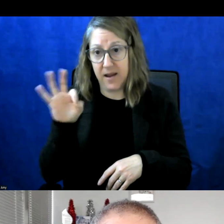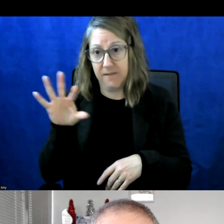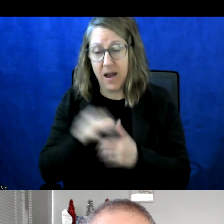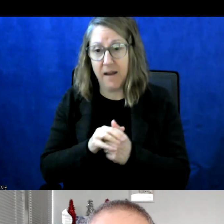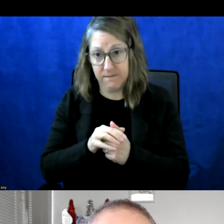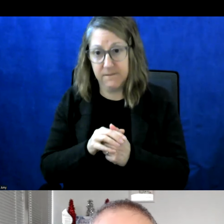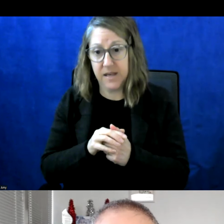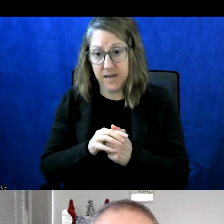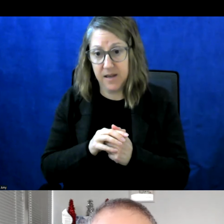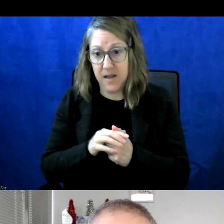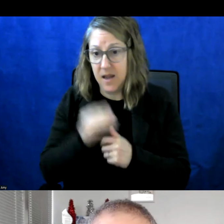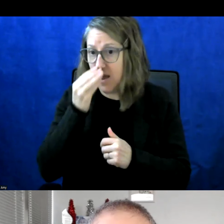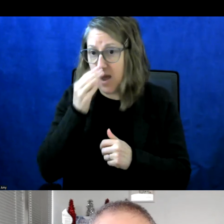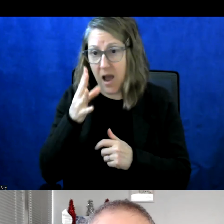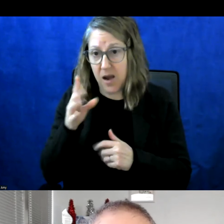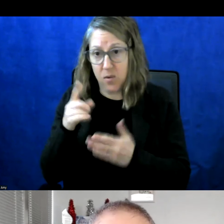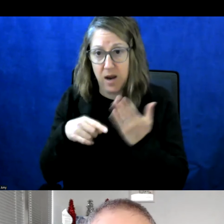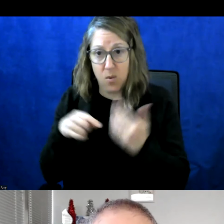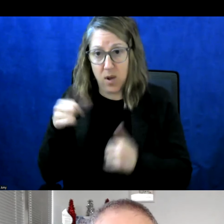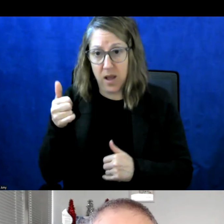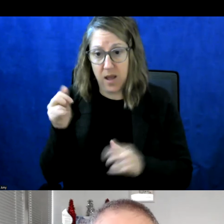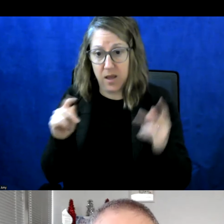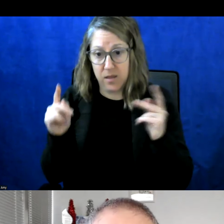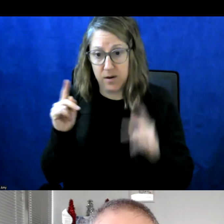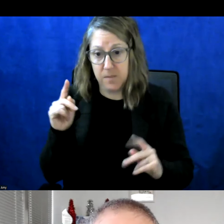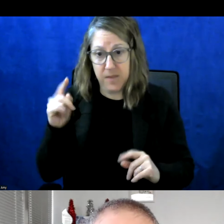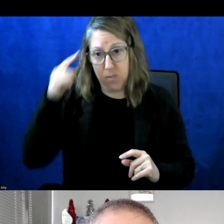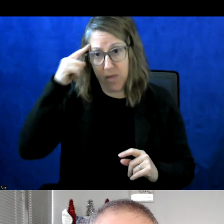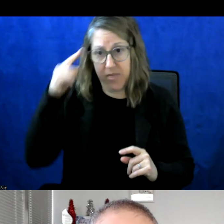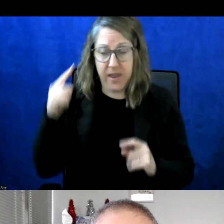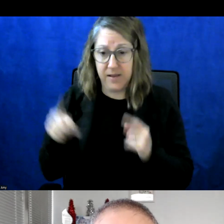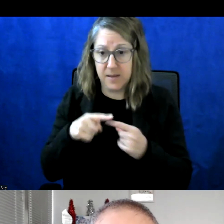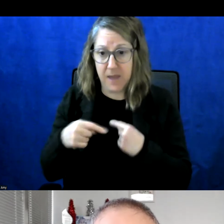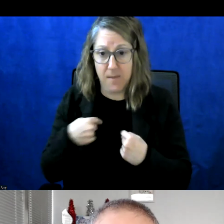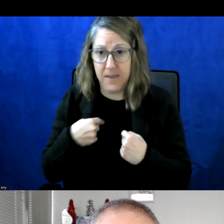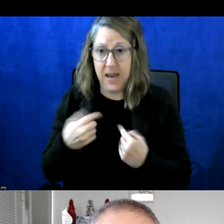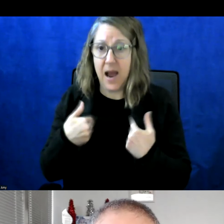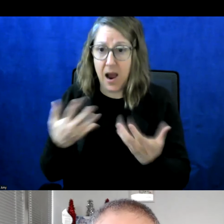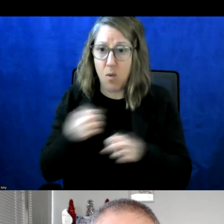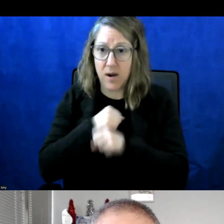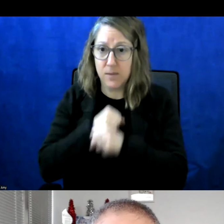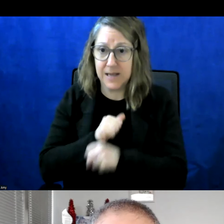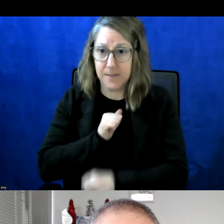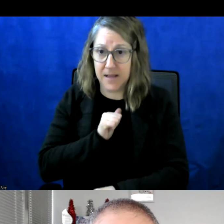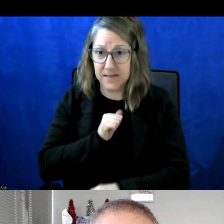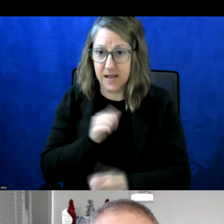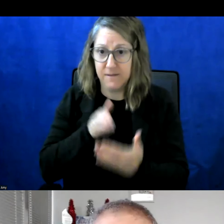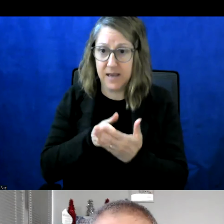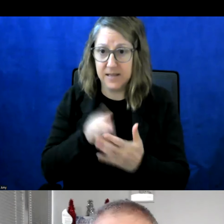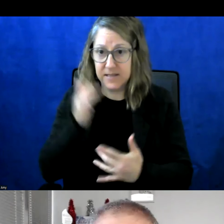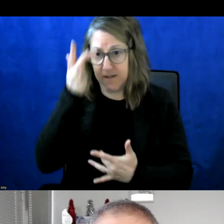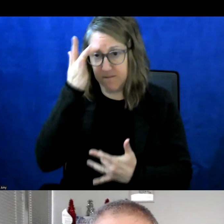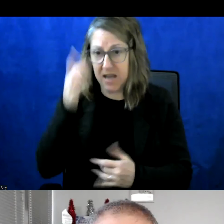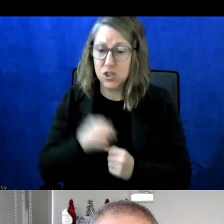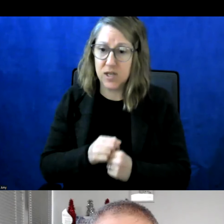wear. I don't care what anybody else thinks about me. I want to protect myself against infection. I want to protect